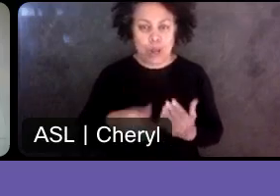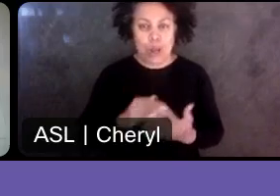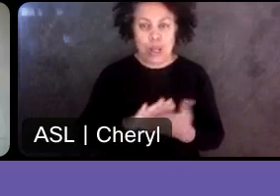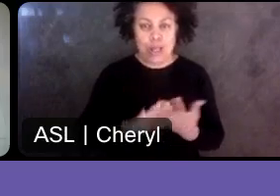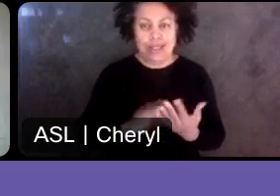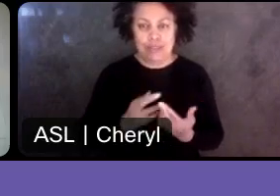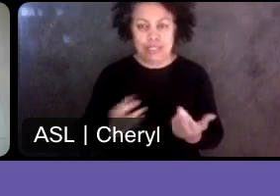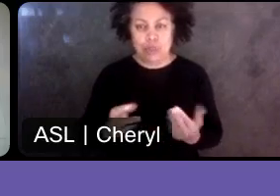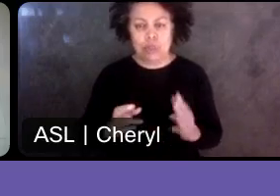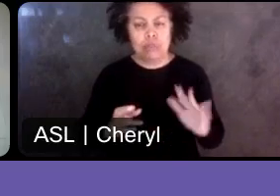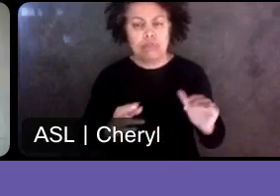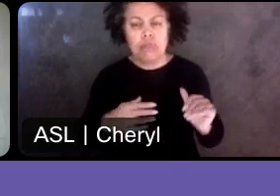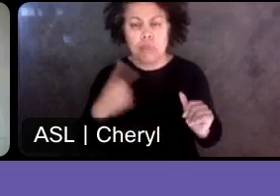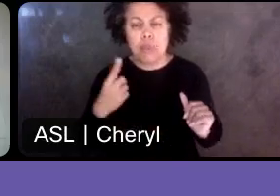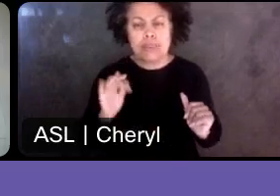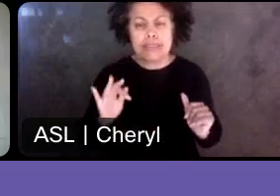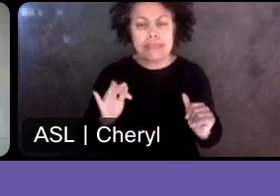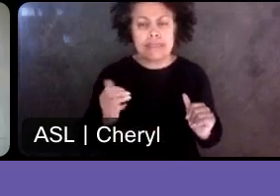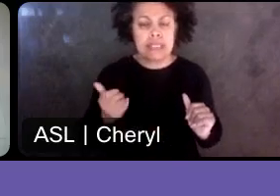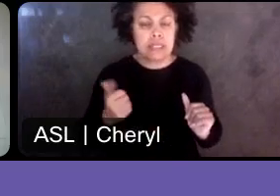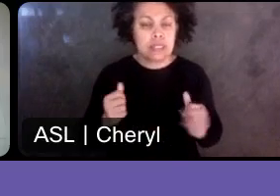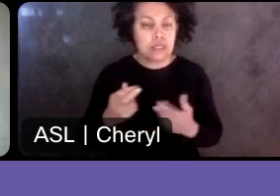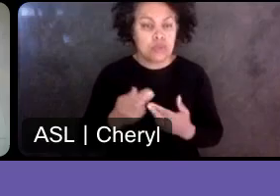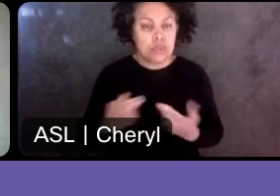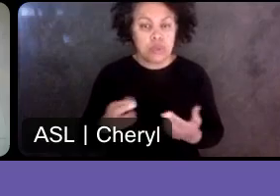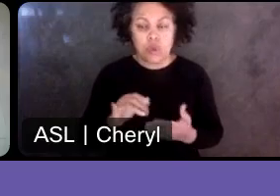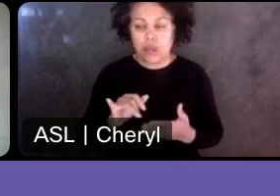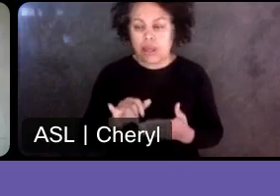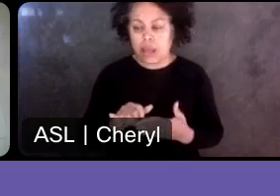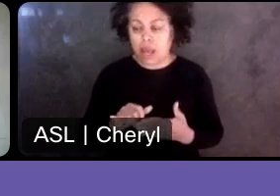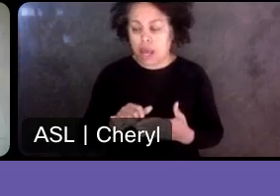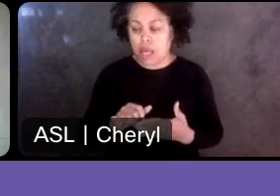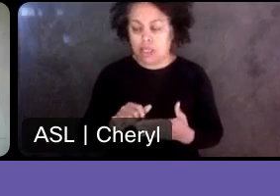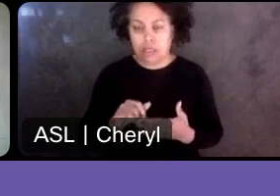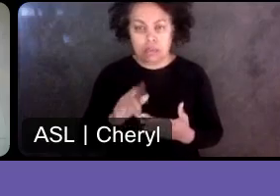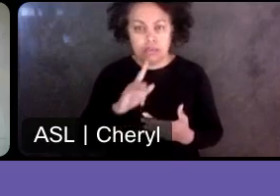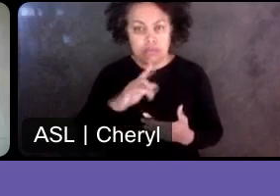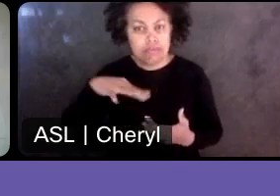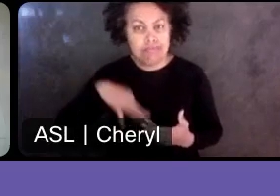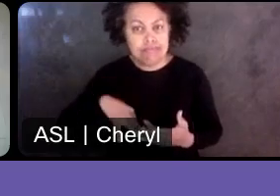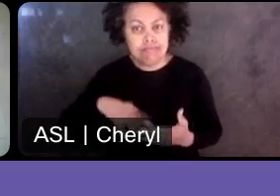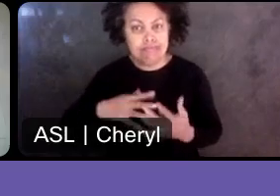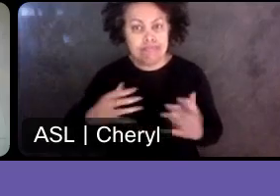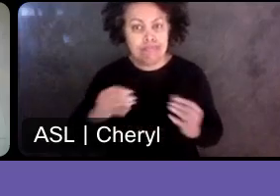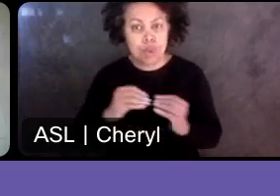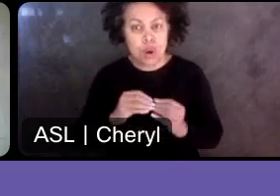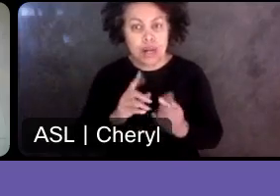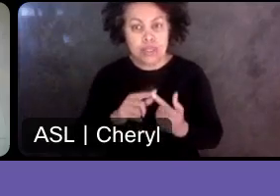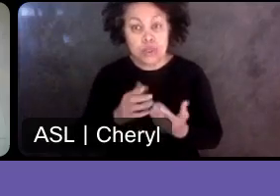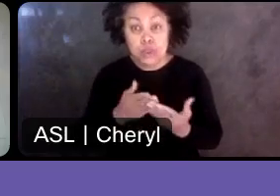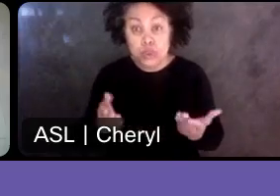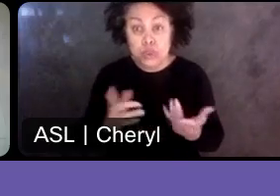there a resource or resources that could be particularly useful to you or your organization?